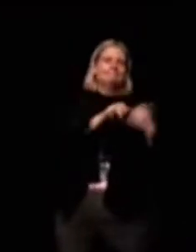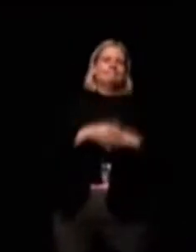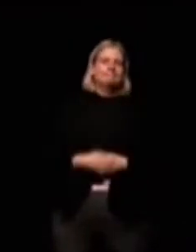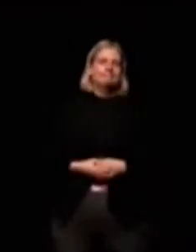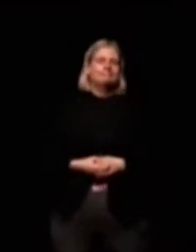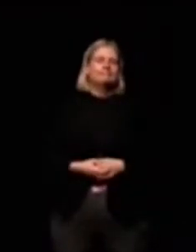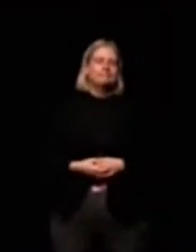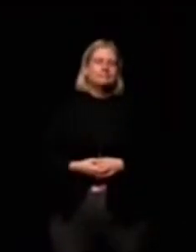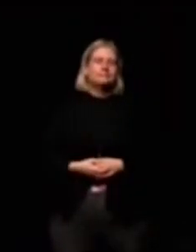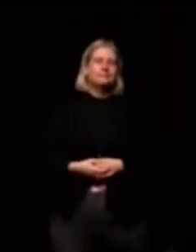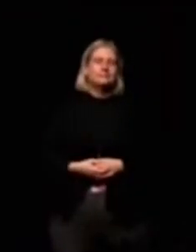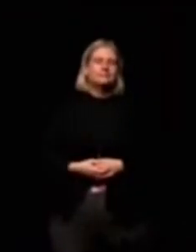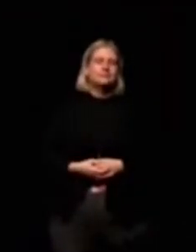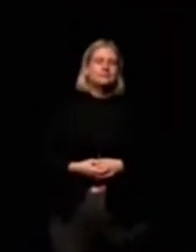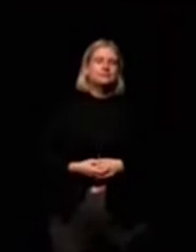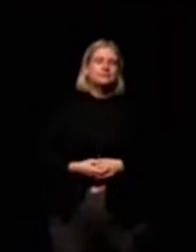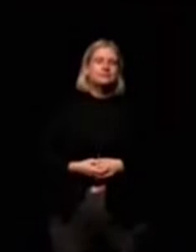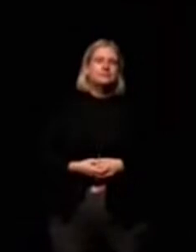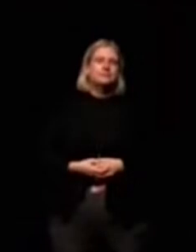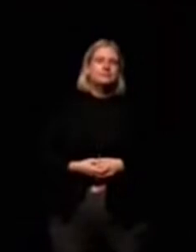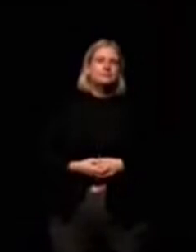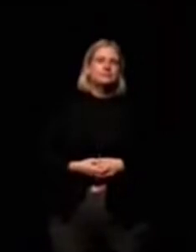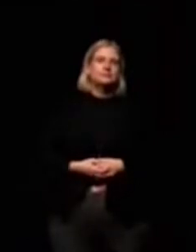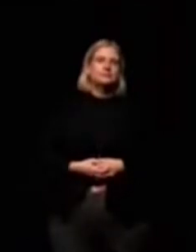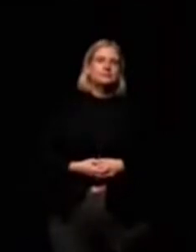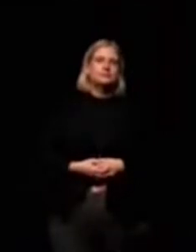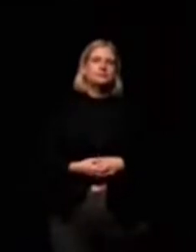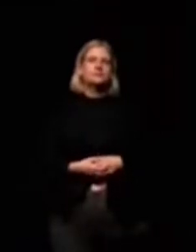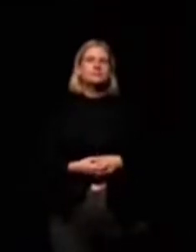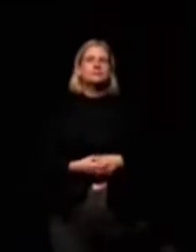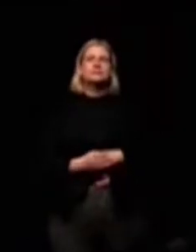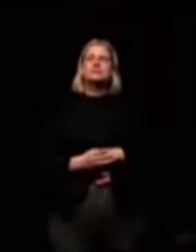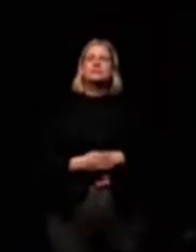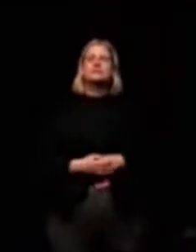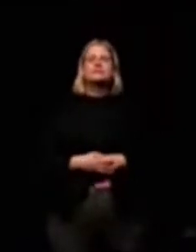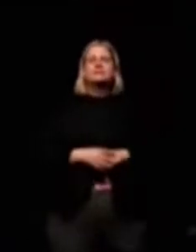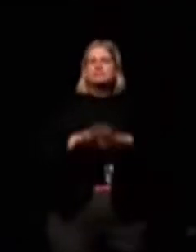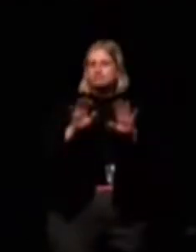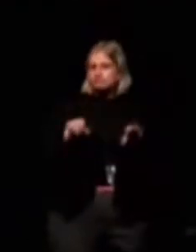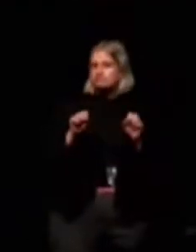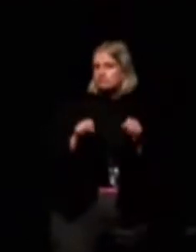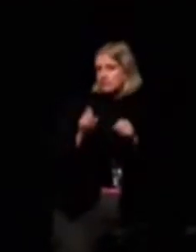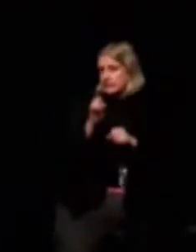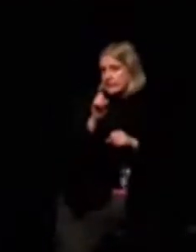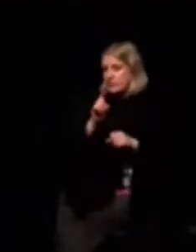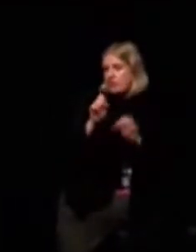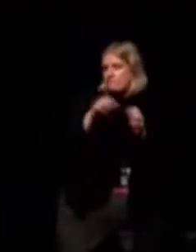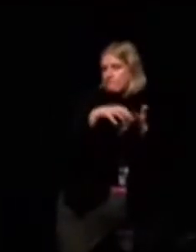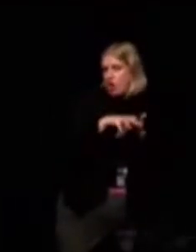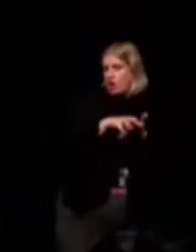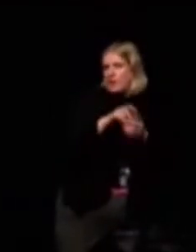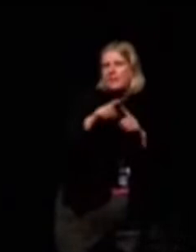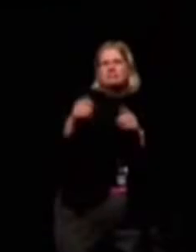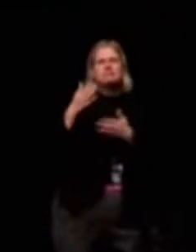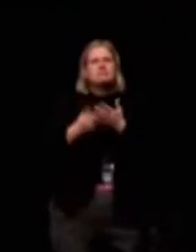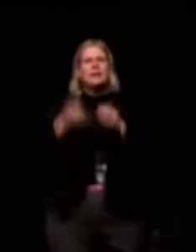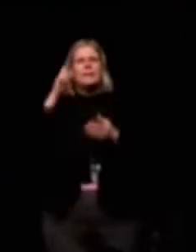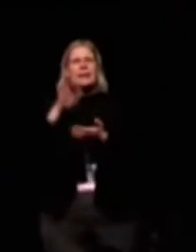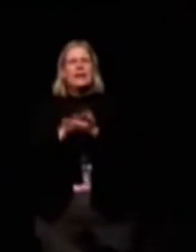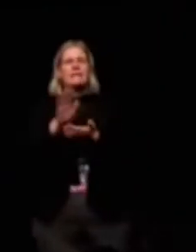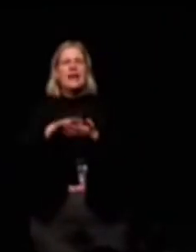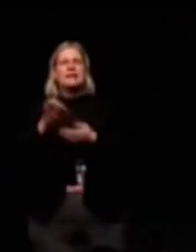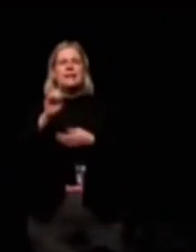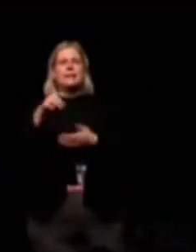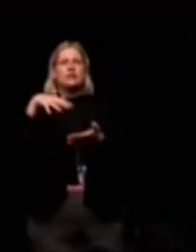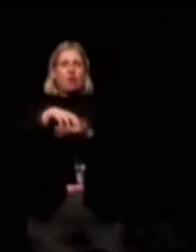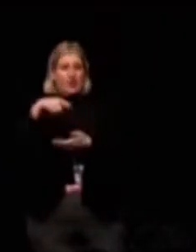we believe that there are those who are vulnerable, There are those who actually believe that Democrats are vulnerable